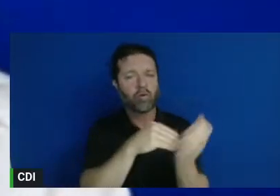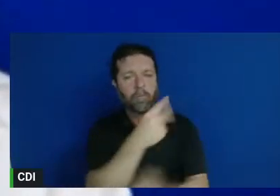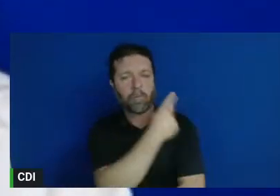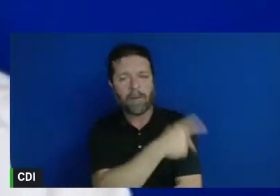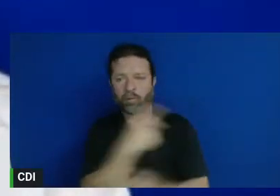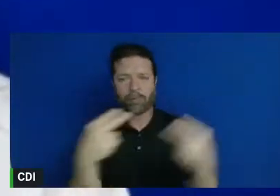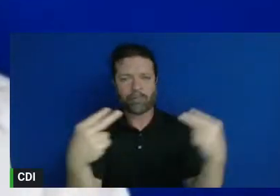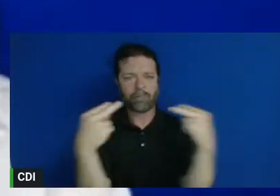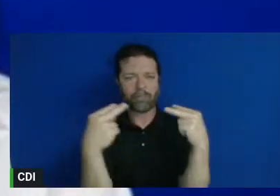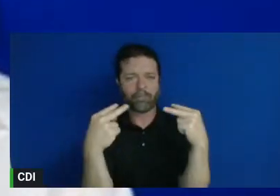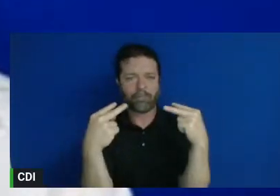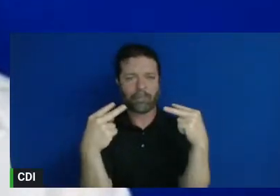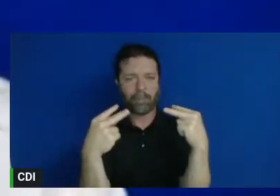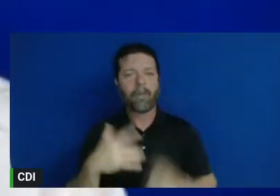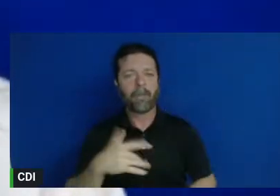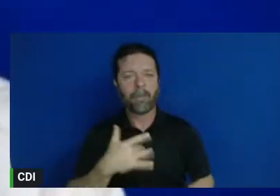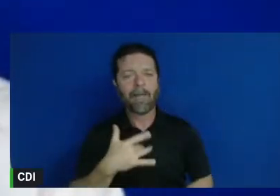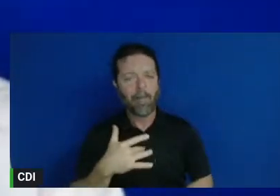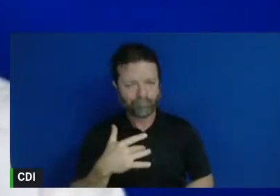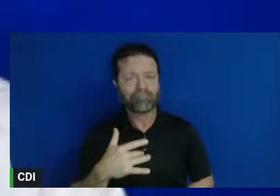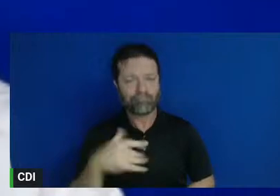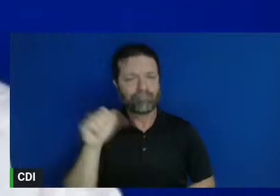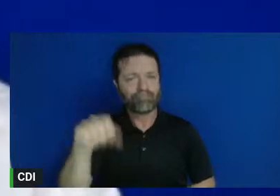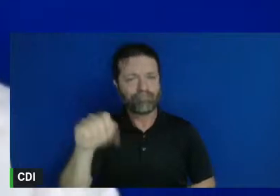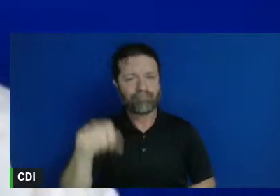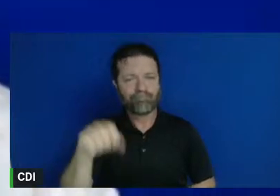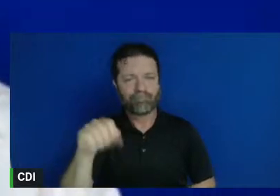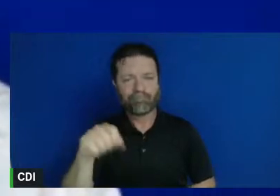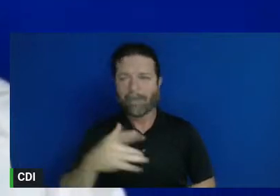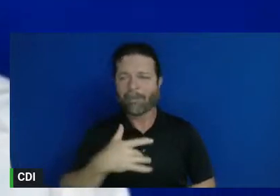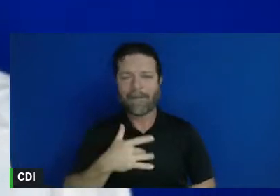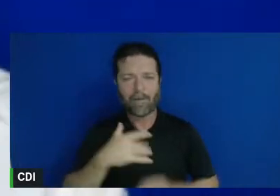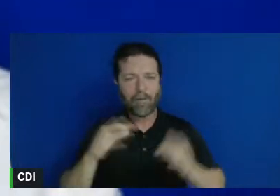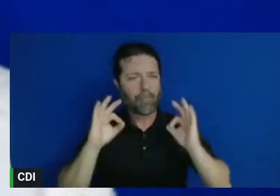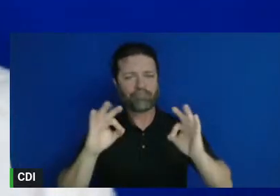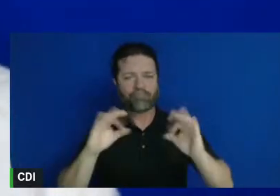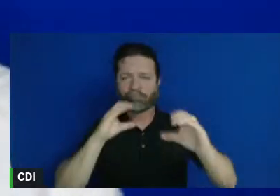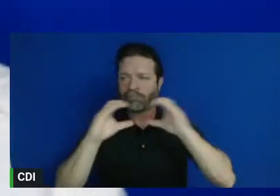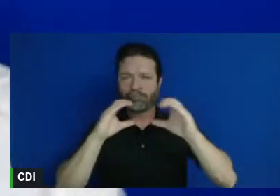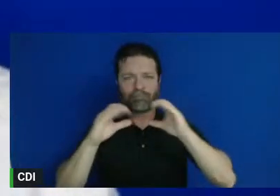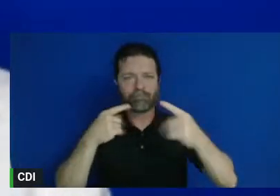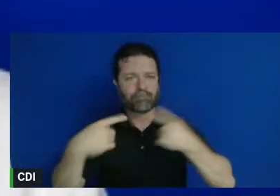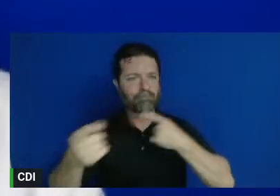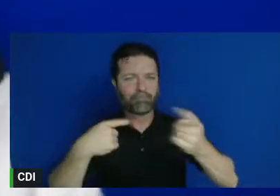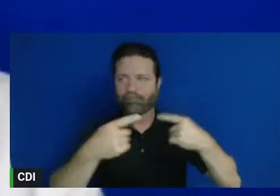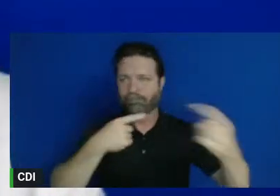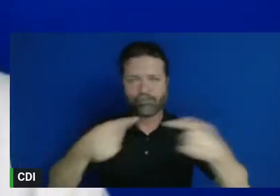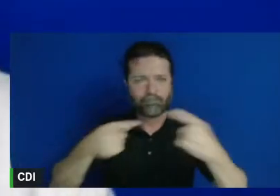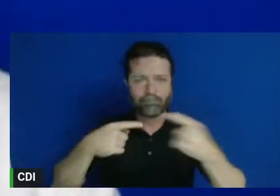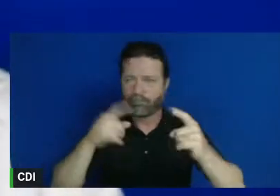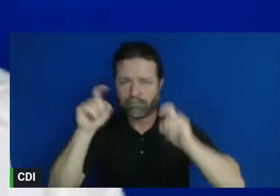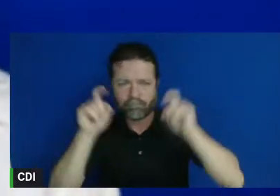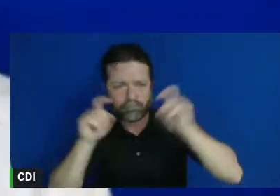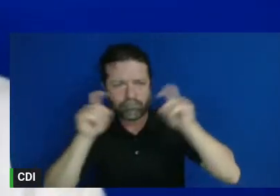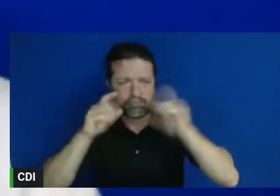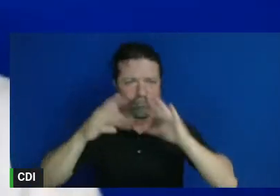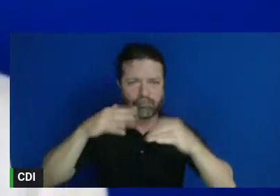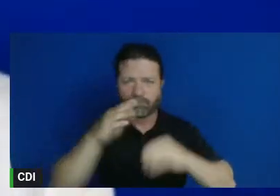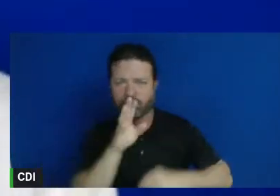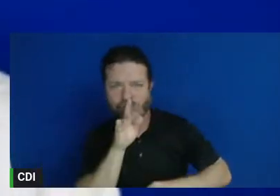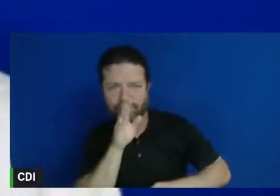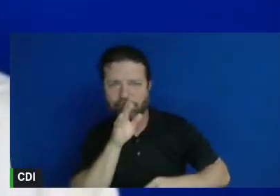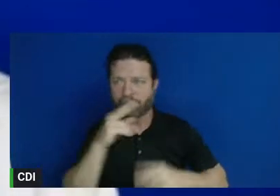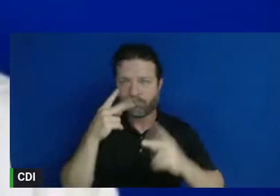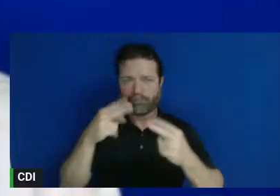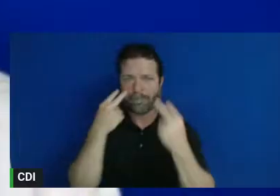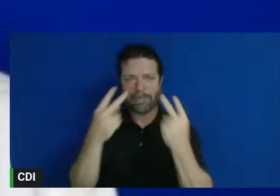feel more confident when seeing a face to a voice. But at the end, it is the same goal, right?